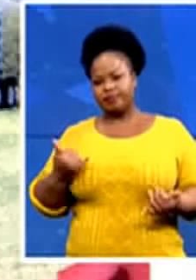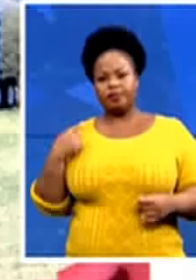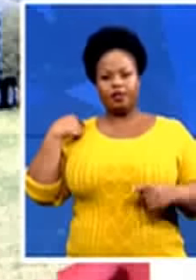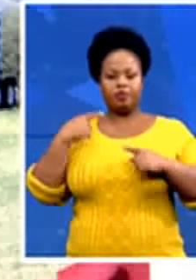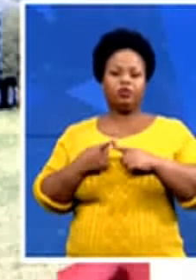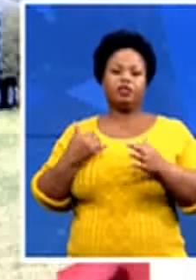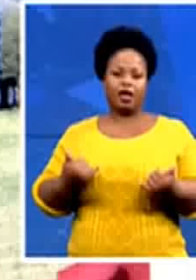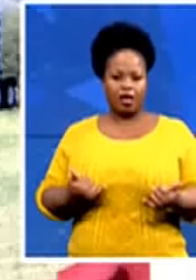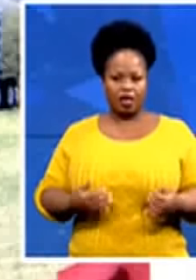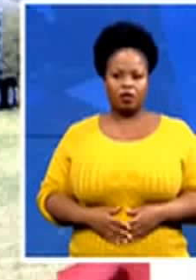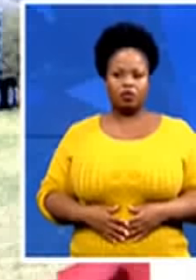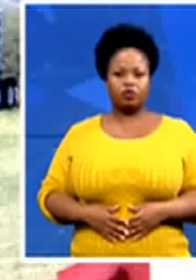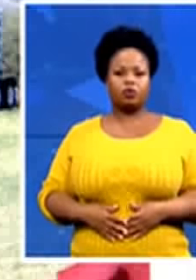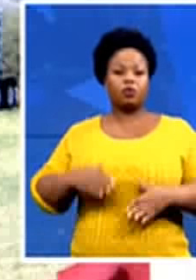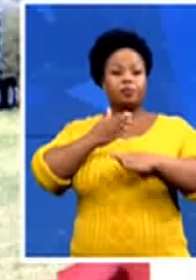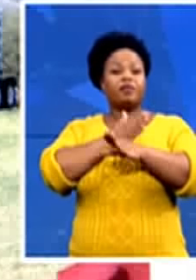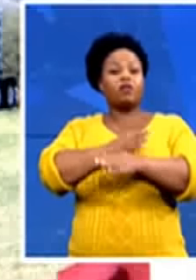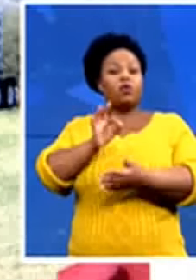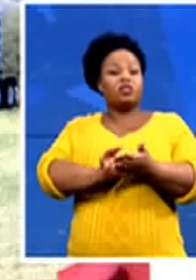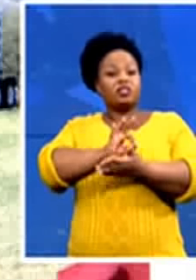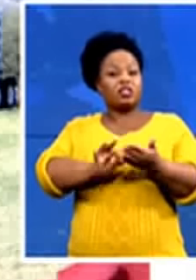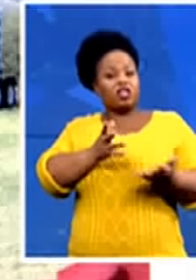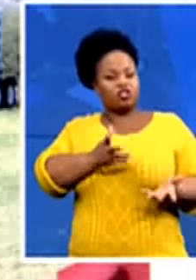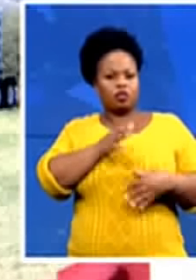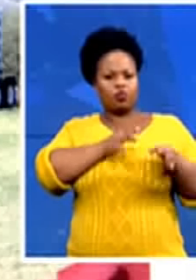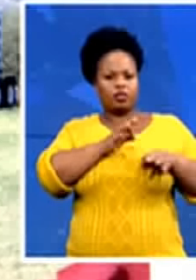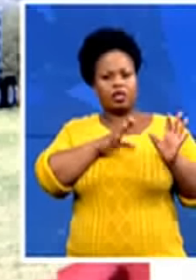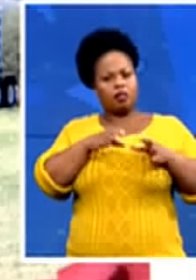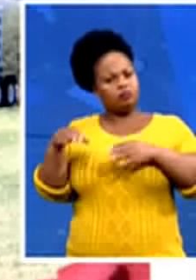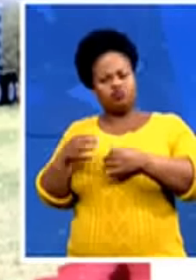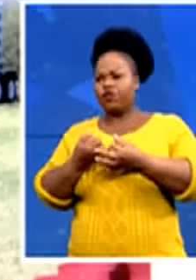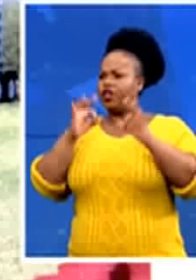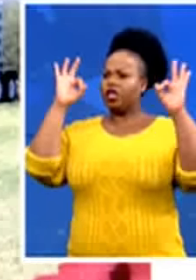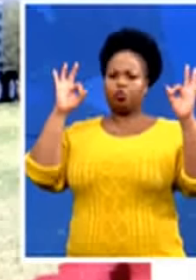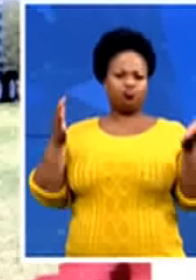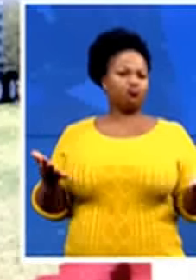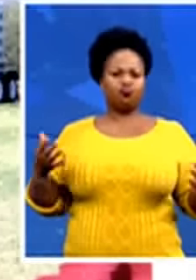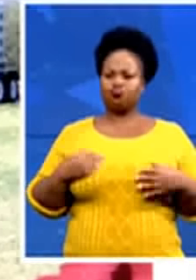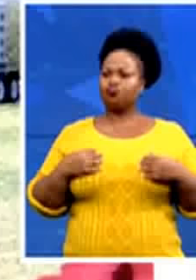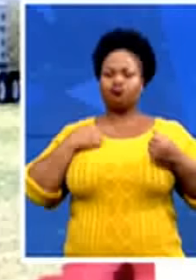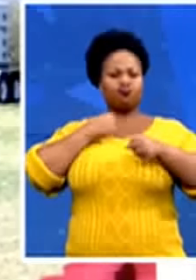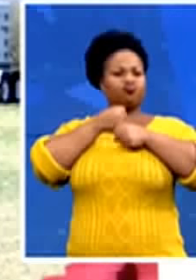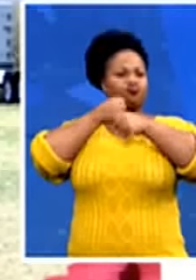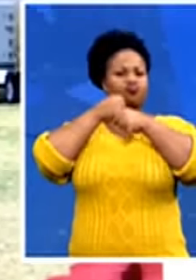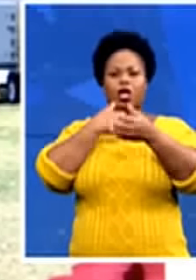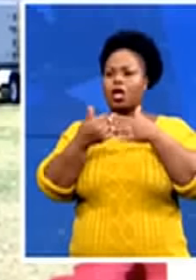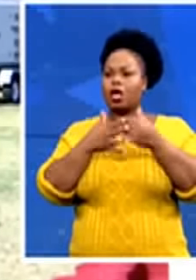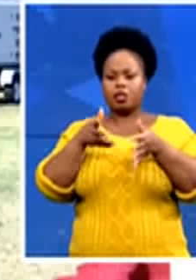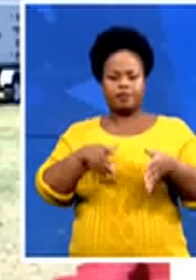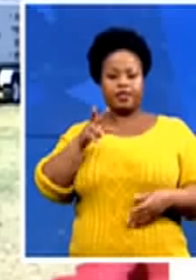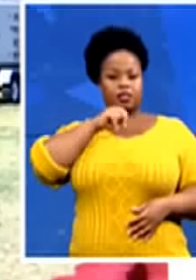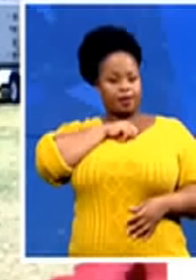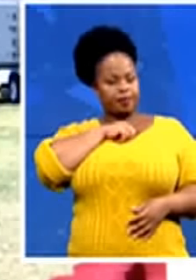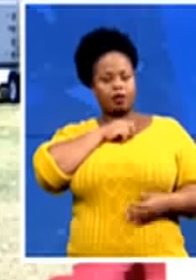election, political parties are free to campaign across the province of KwaZulu-Natal. They're free to campaign in